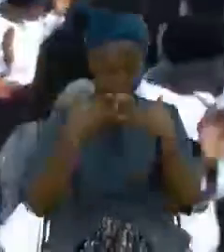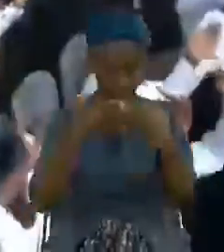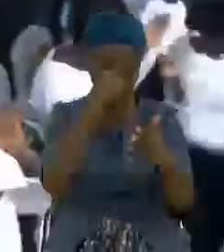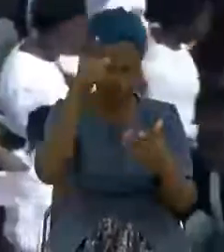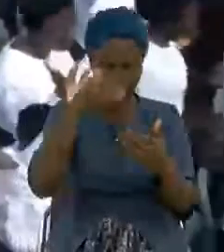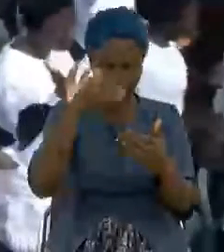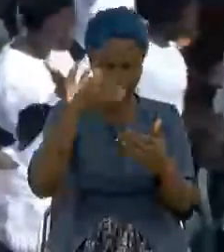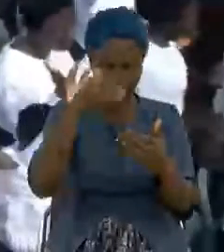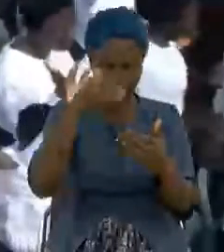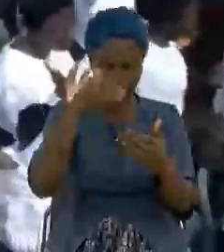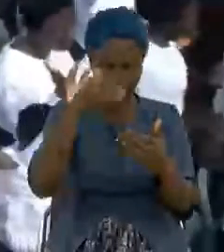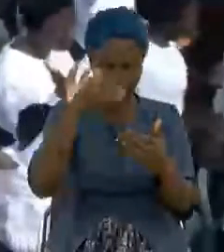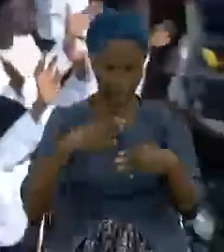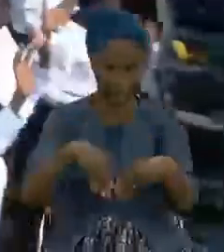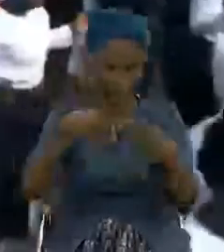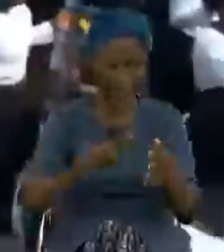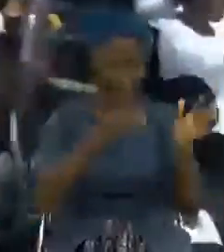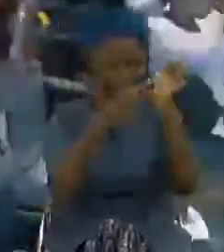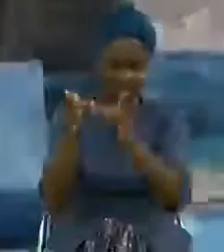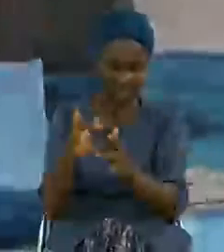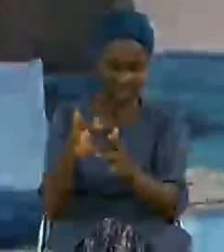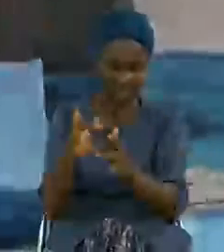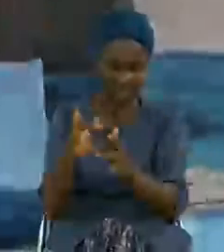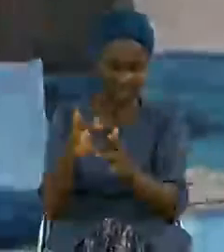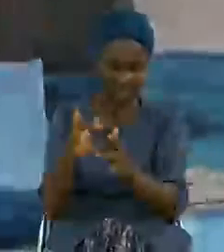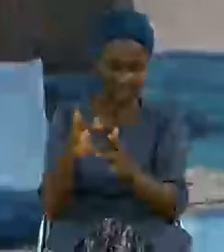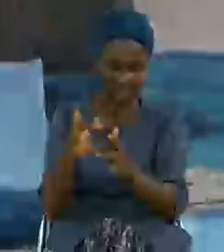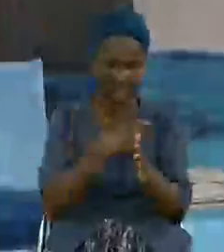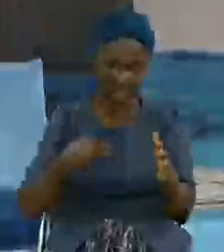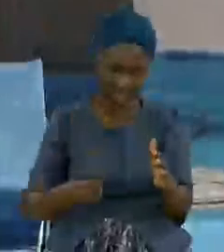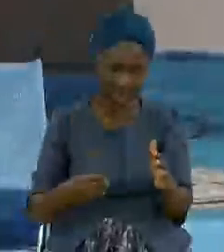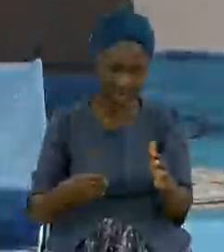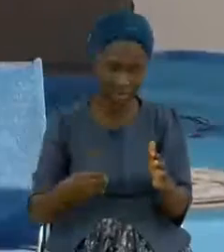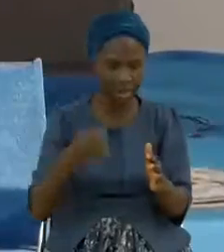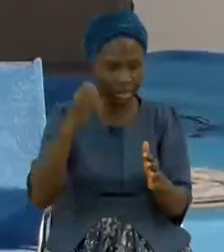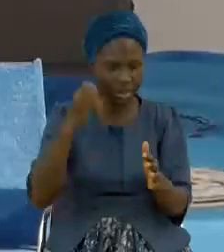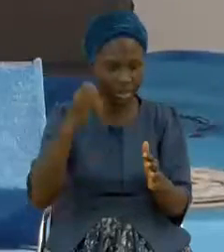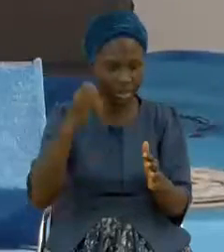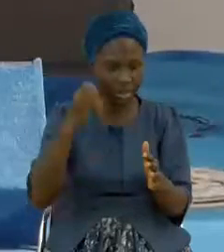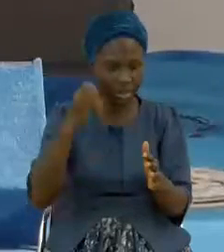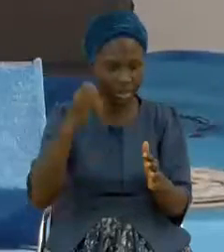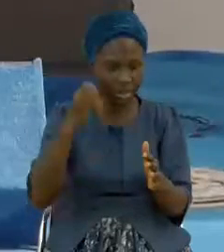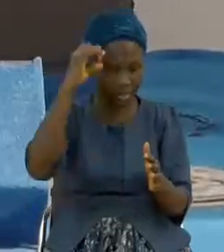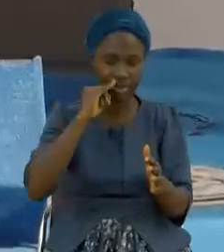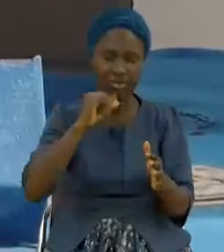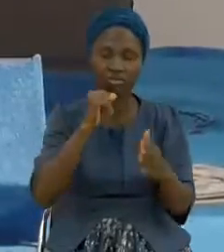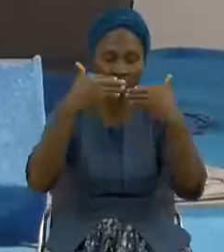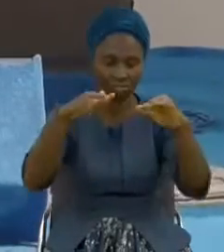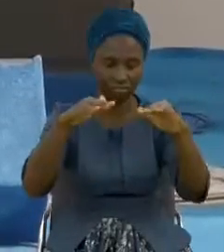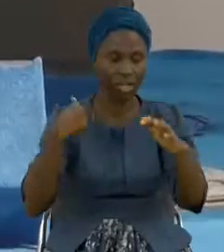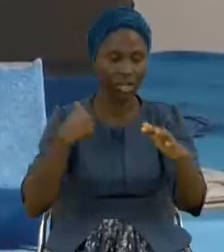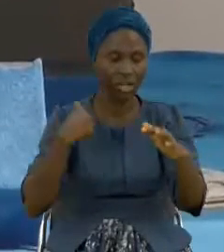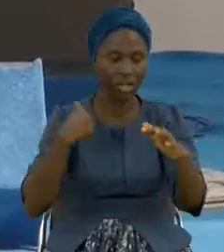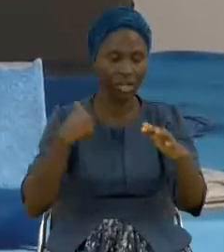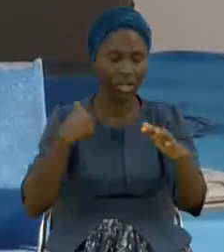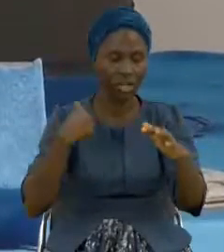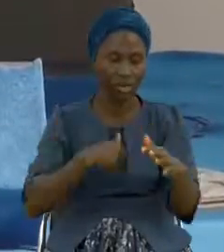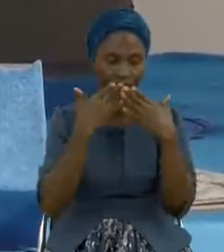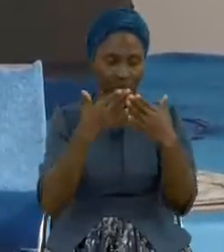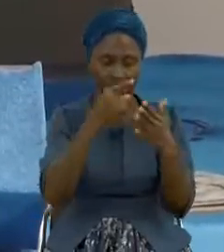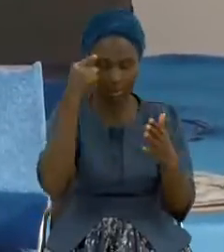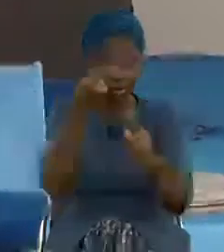he is unlimited. We thank you because from now on, there'll